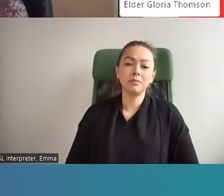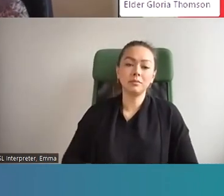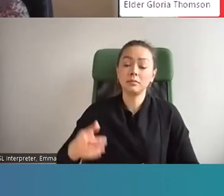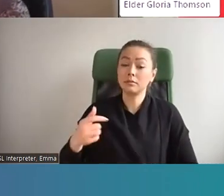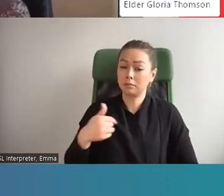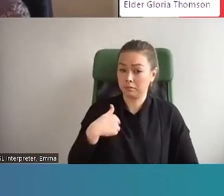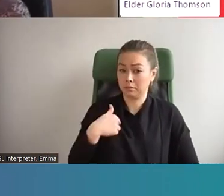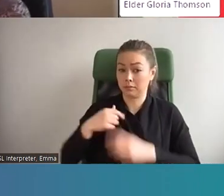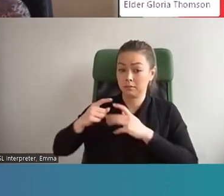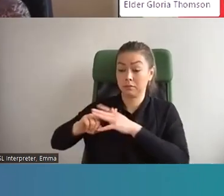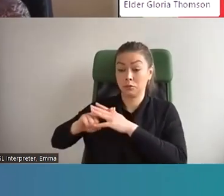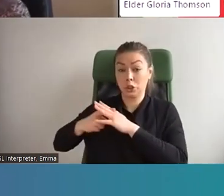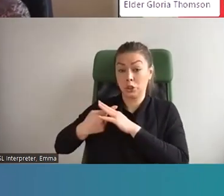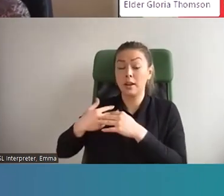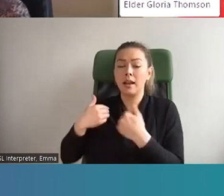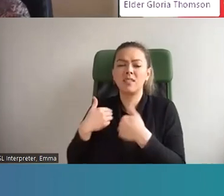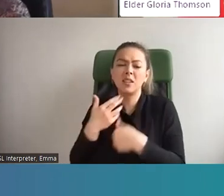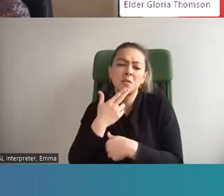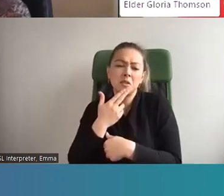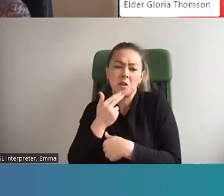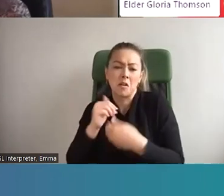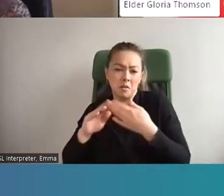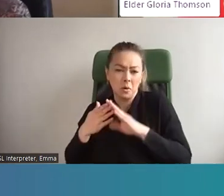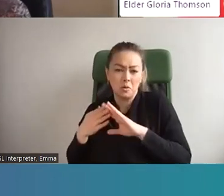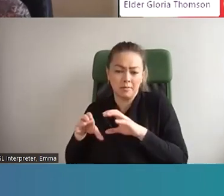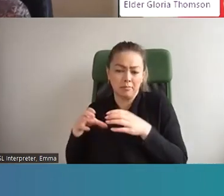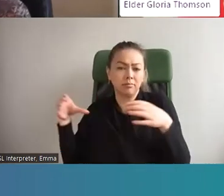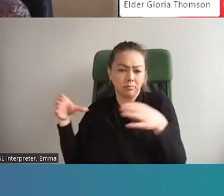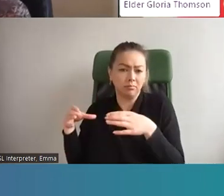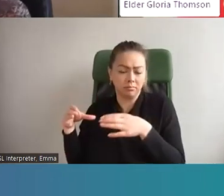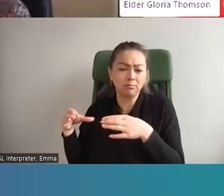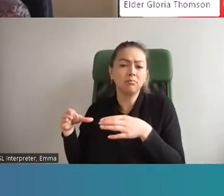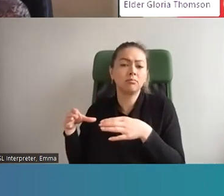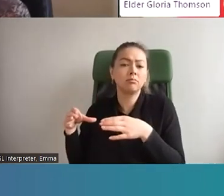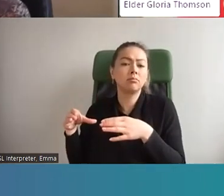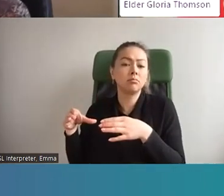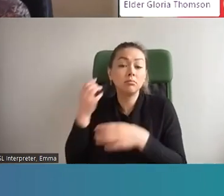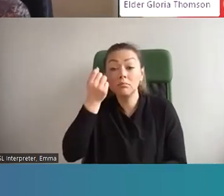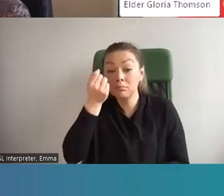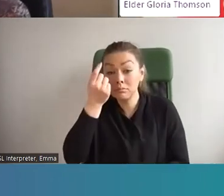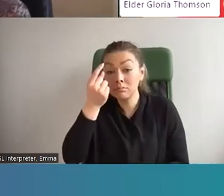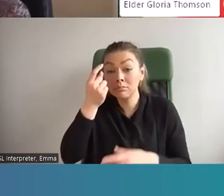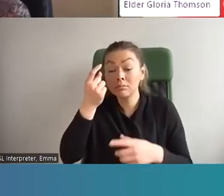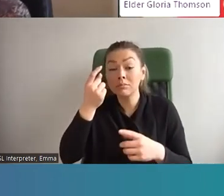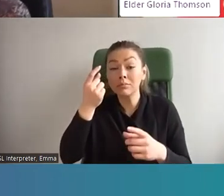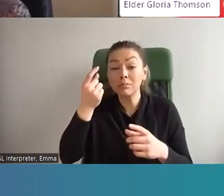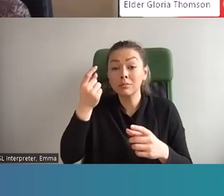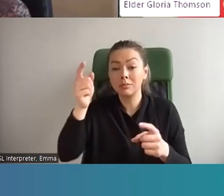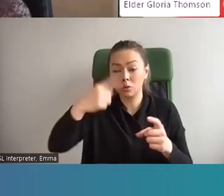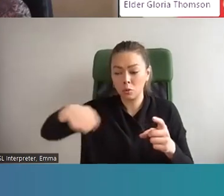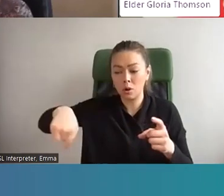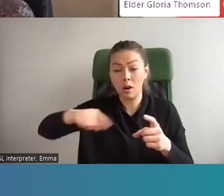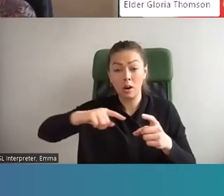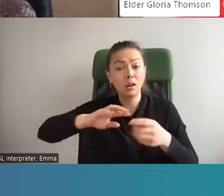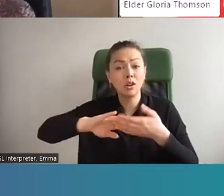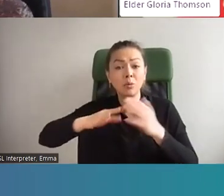am originally from, we considered as all families. It didn't matter